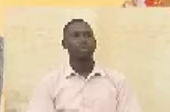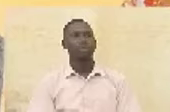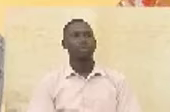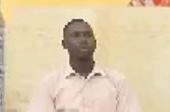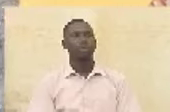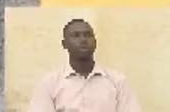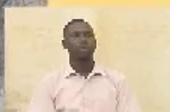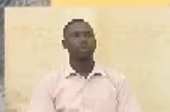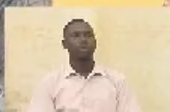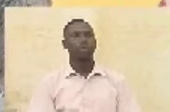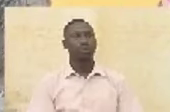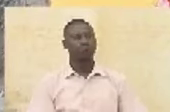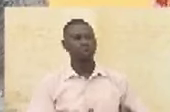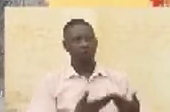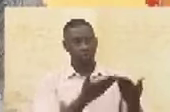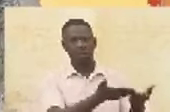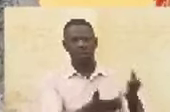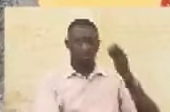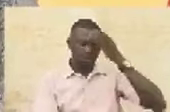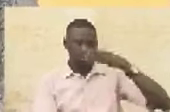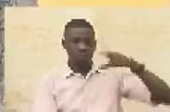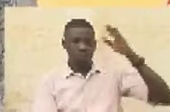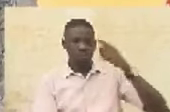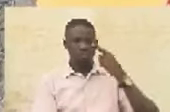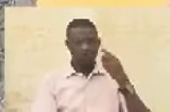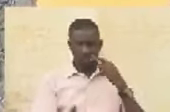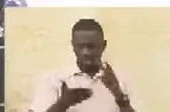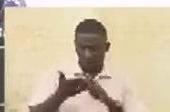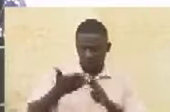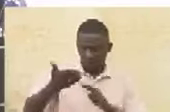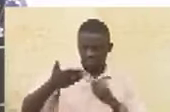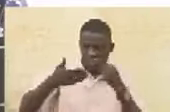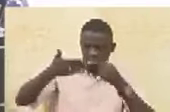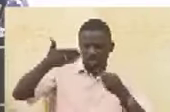I'll just forward it to the commissioners so that they can see the list of the names.